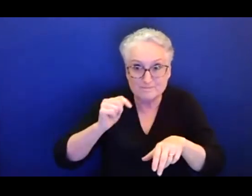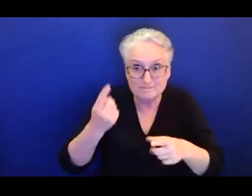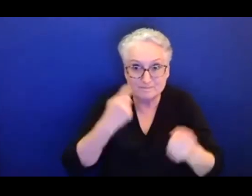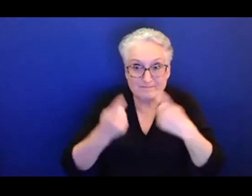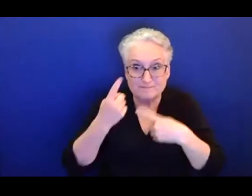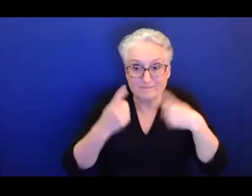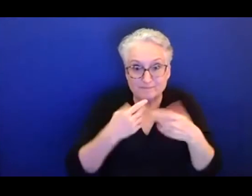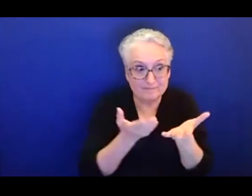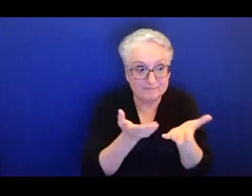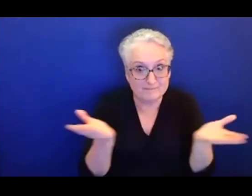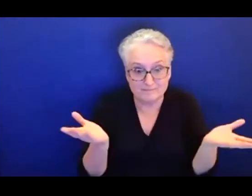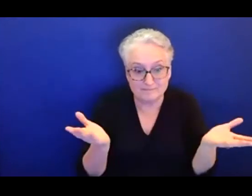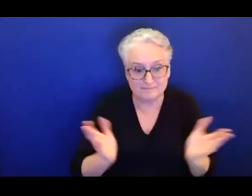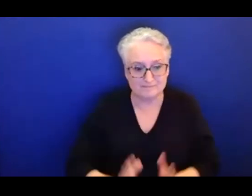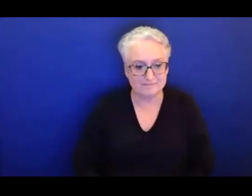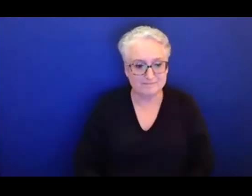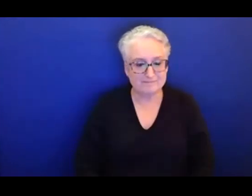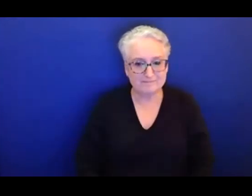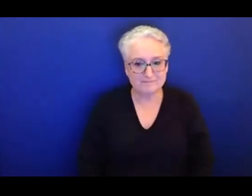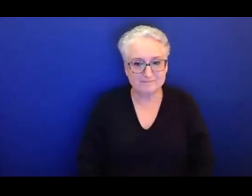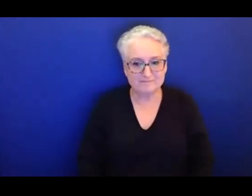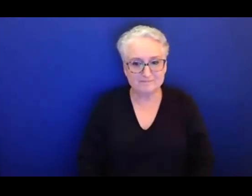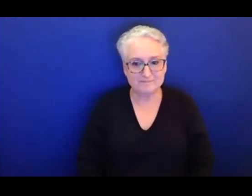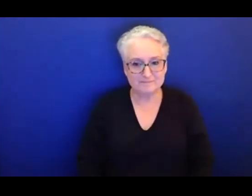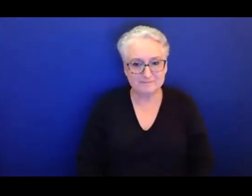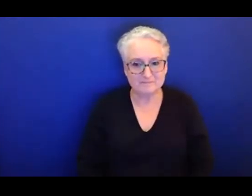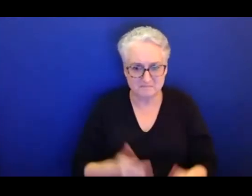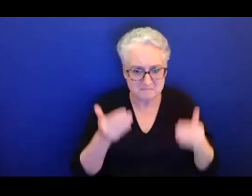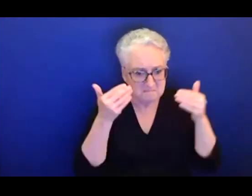And I believe we can use the chat box down below.